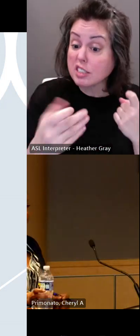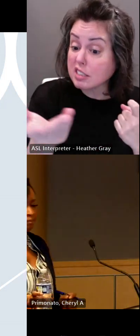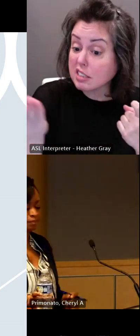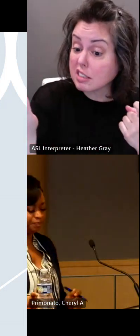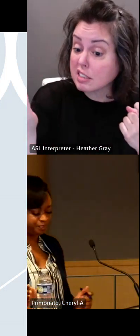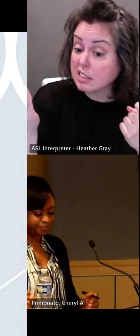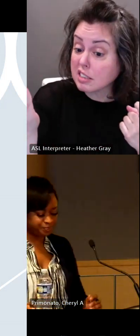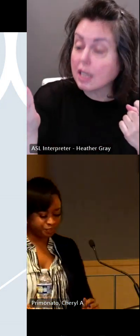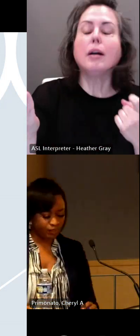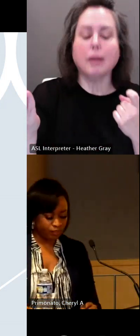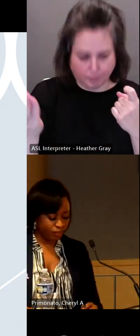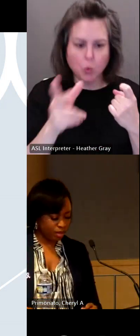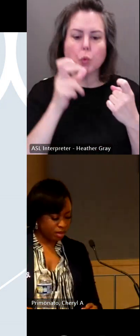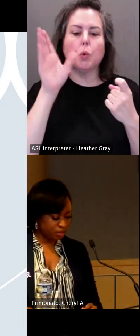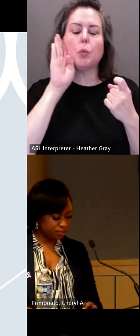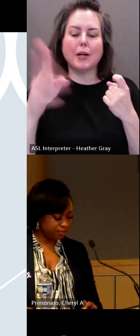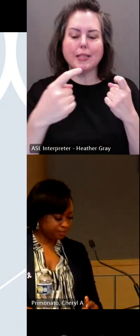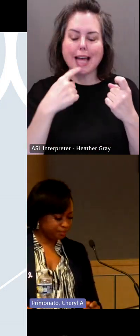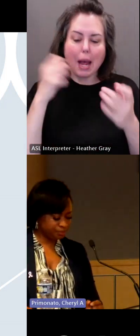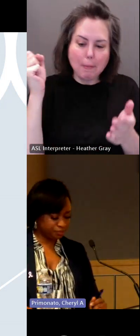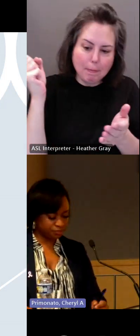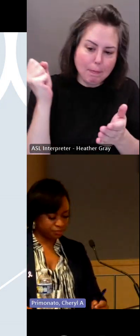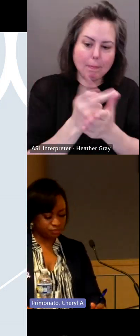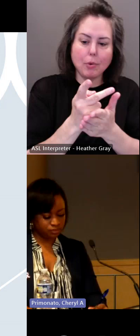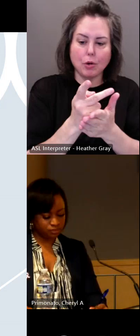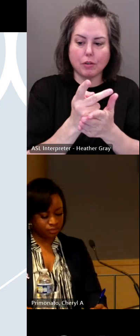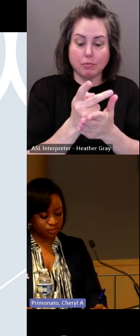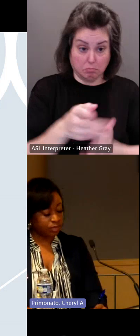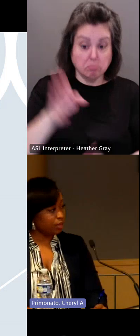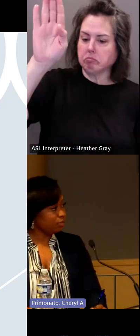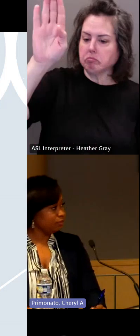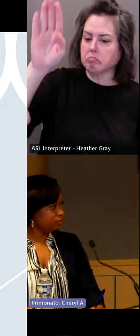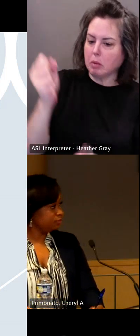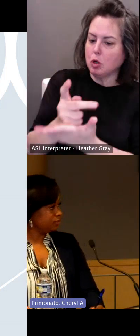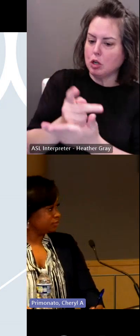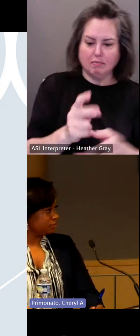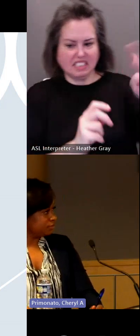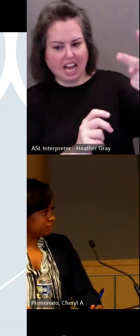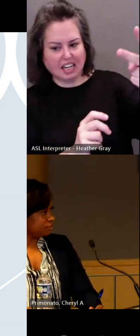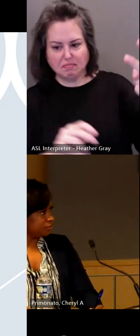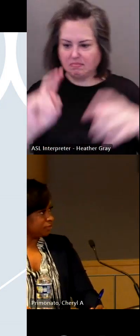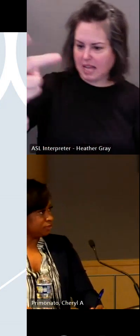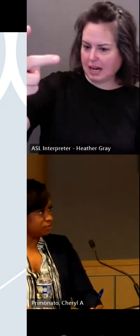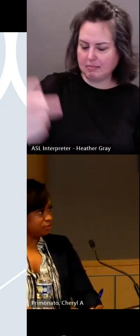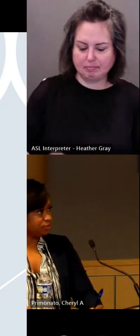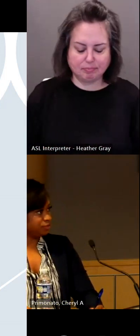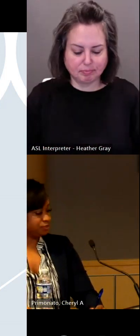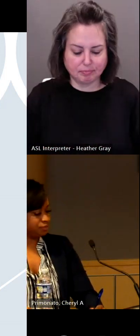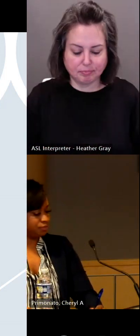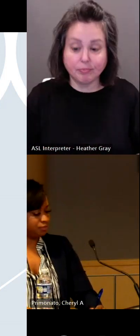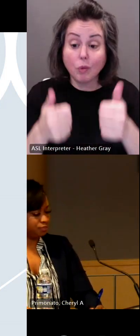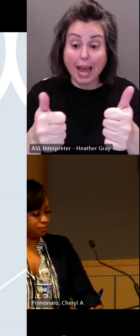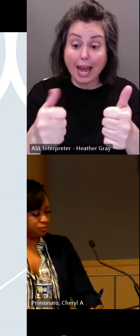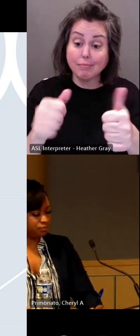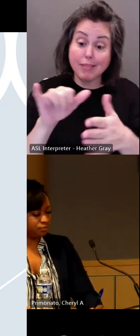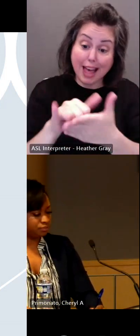May I have a motion to approve? So moved. Second. Second. Okay, motion